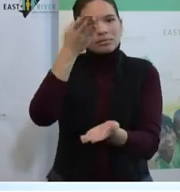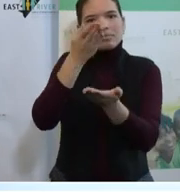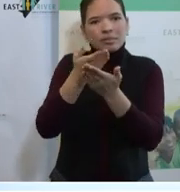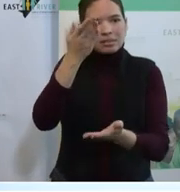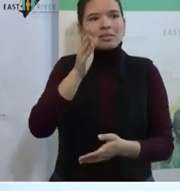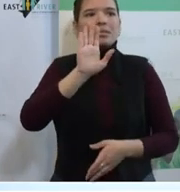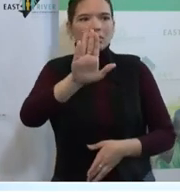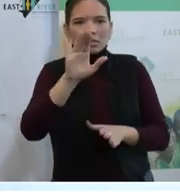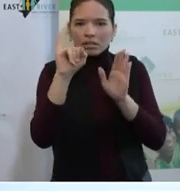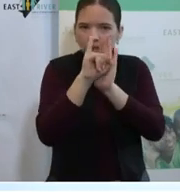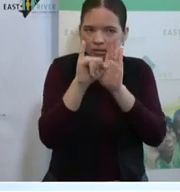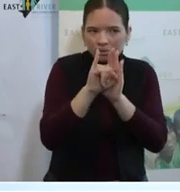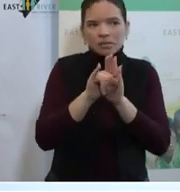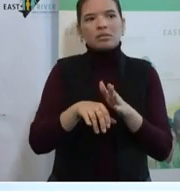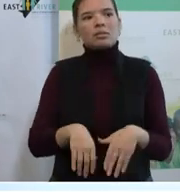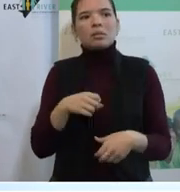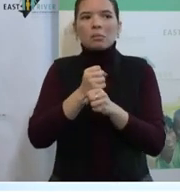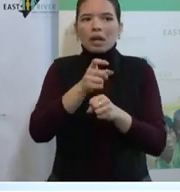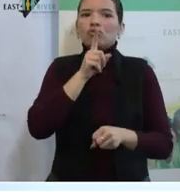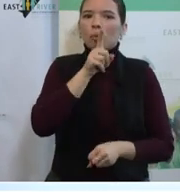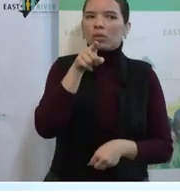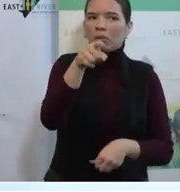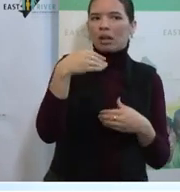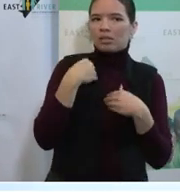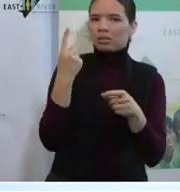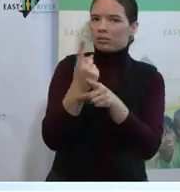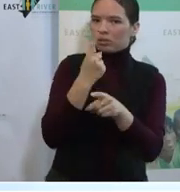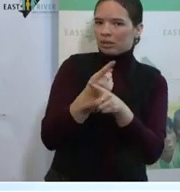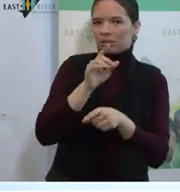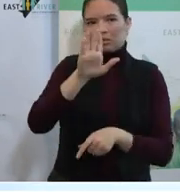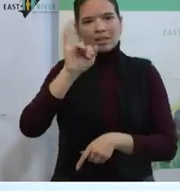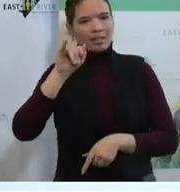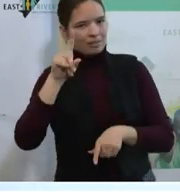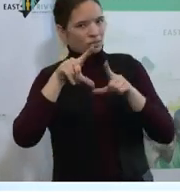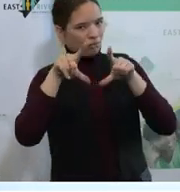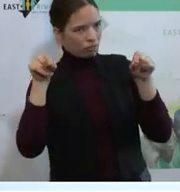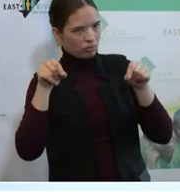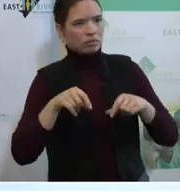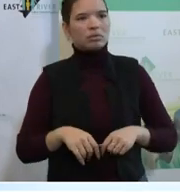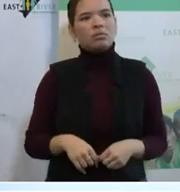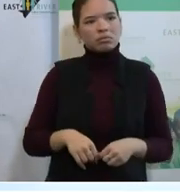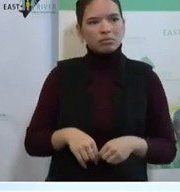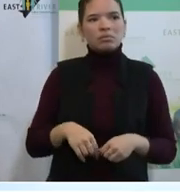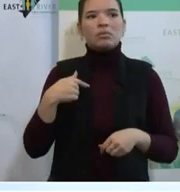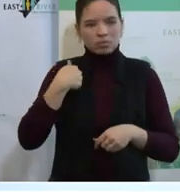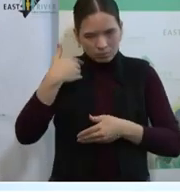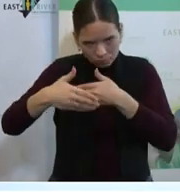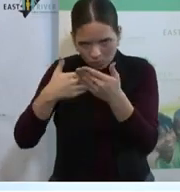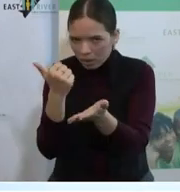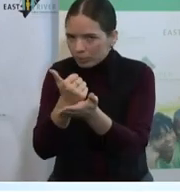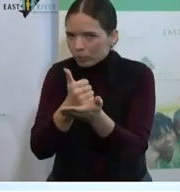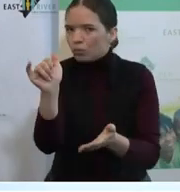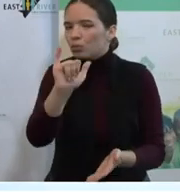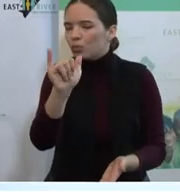the tax return. So it's a good time to start collecting that information. And more, we're receiving our tax documents